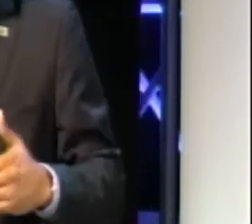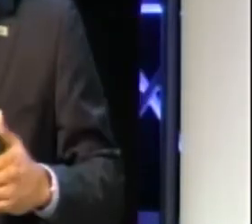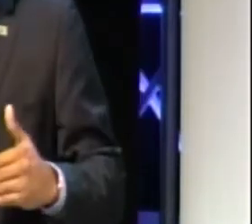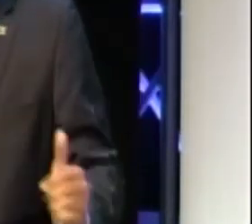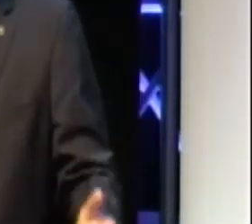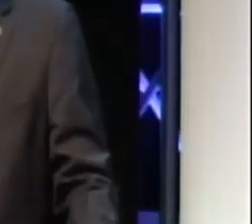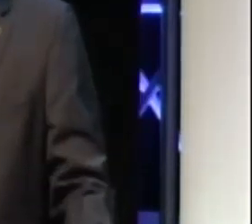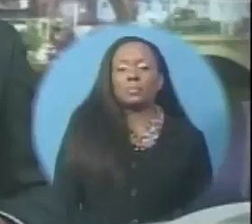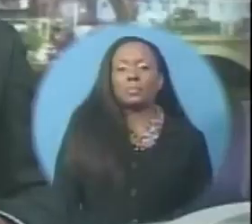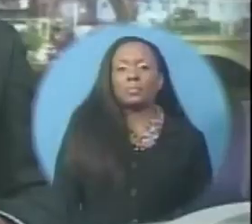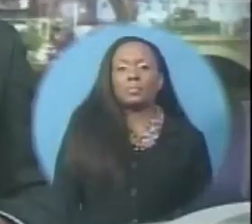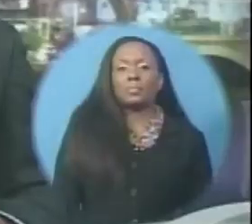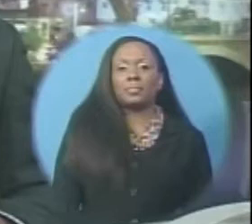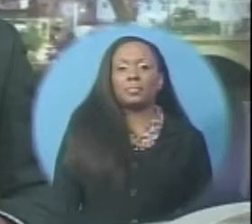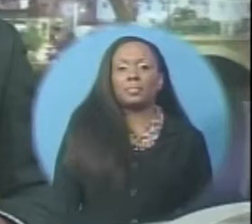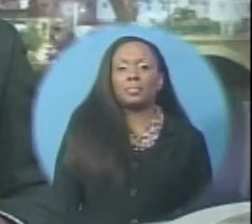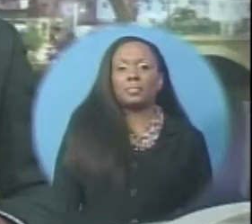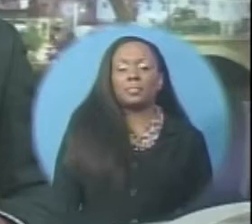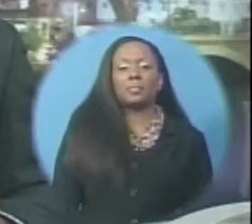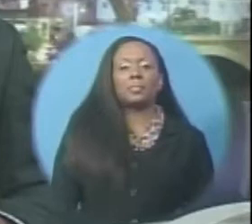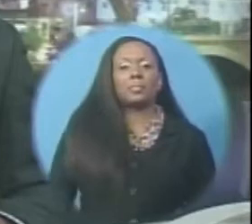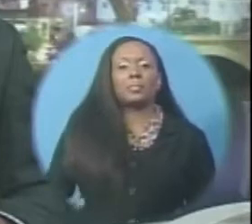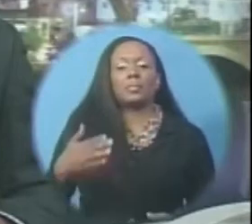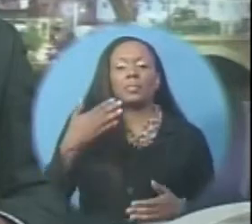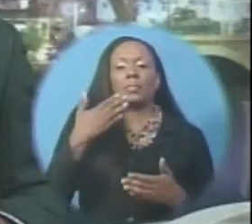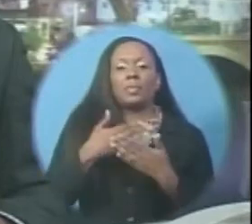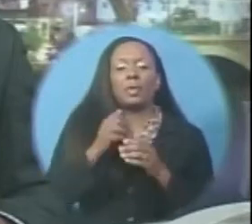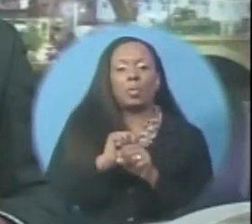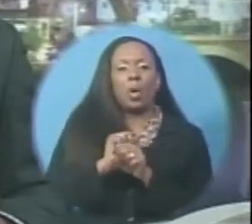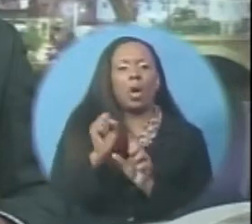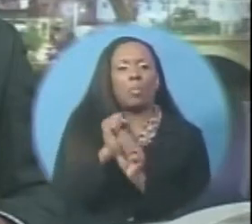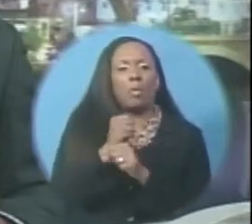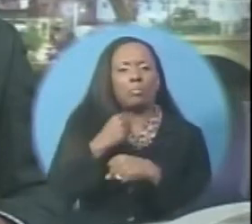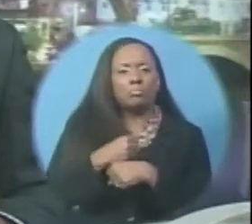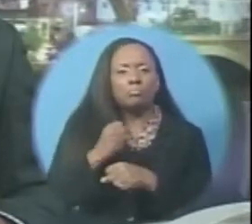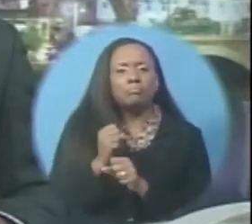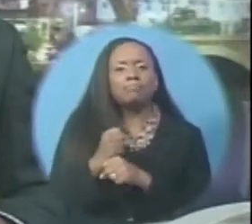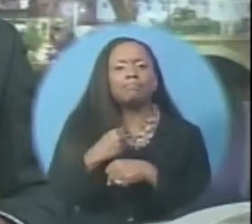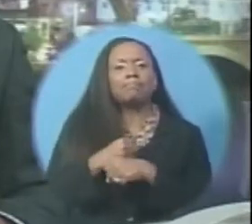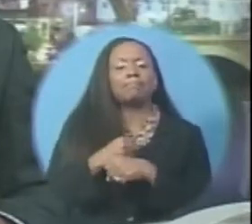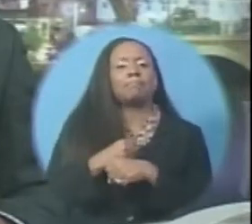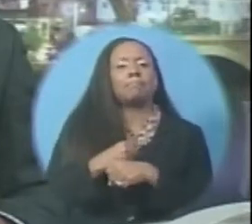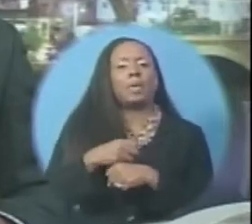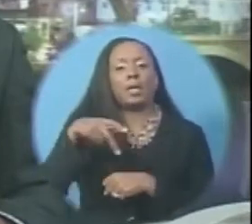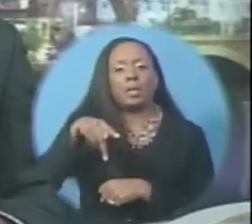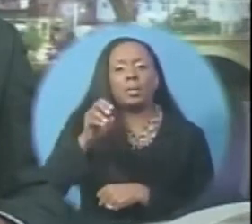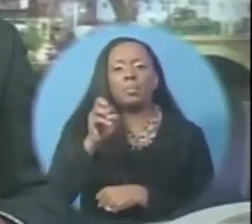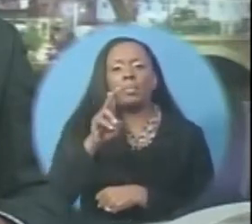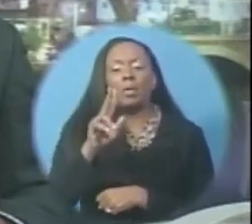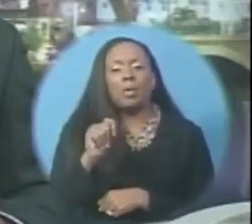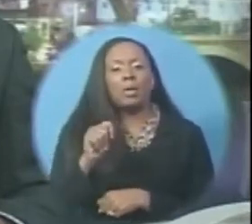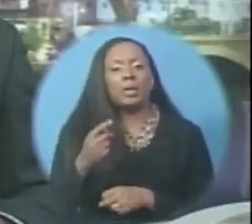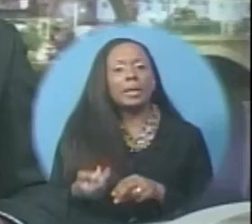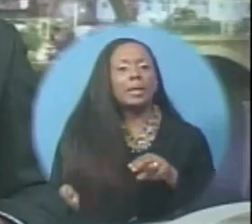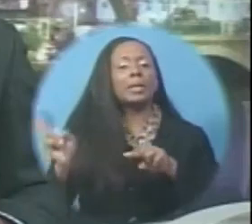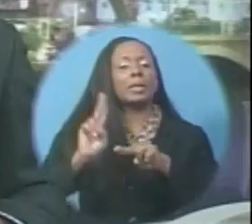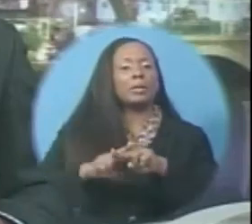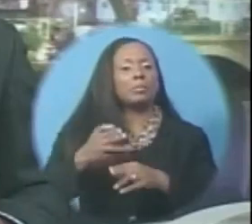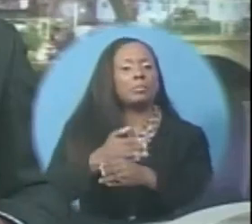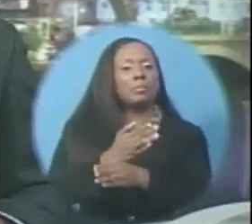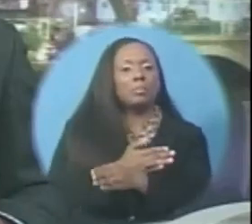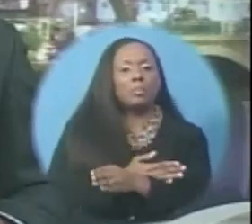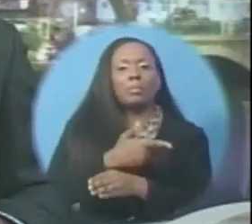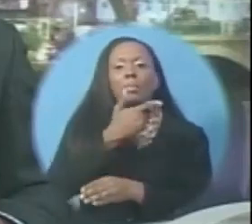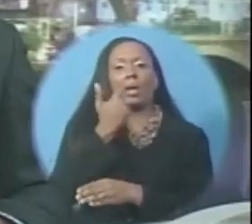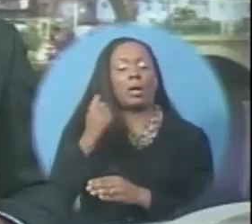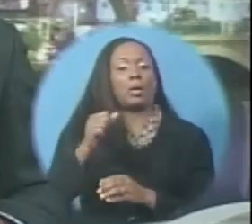the adjustments. Meanwhile, productivity at the Barbados port has increased following a decision to provide certification